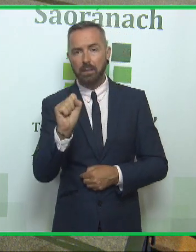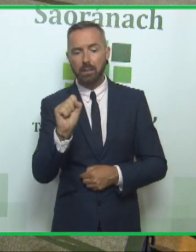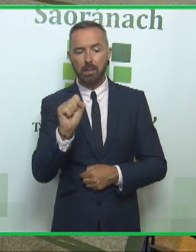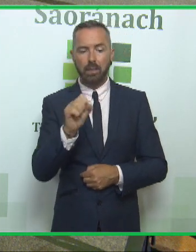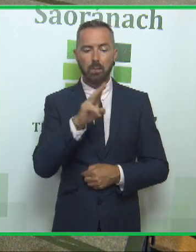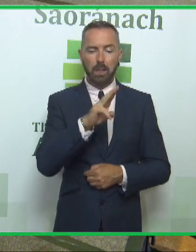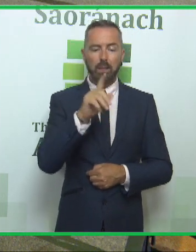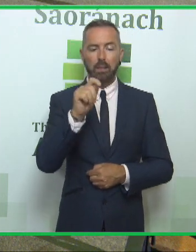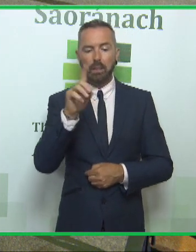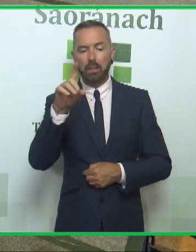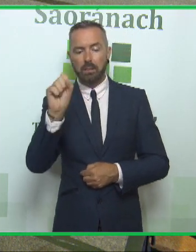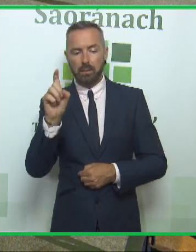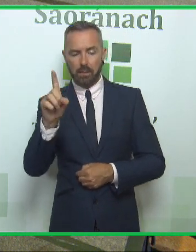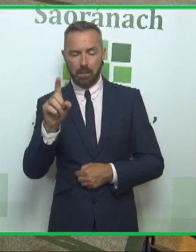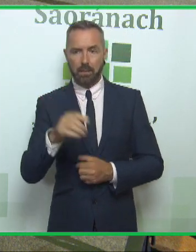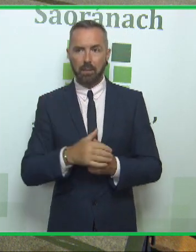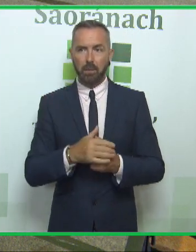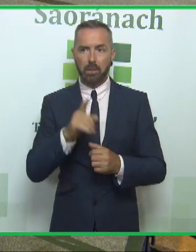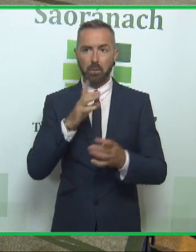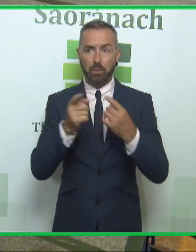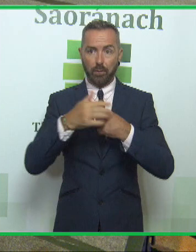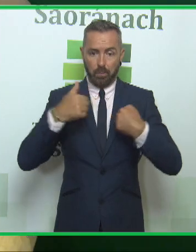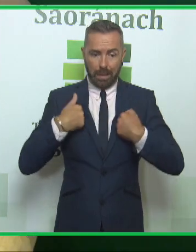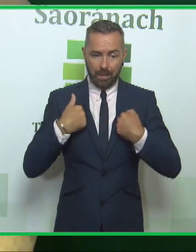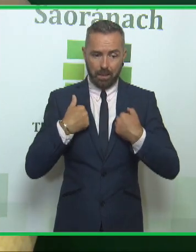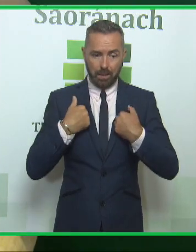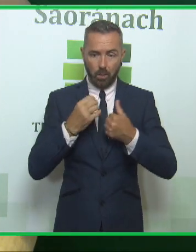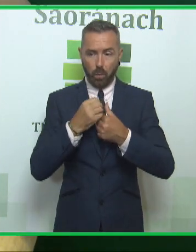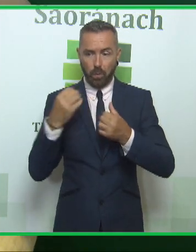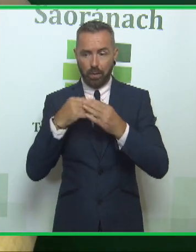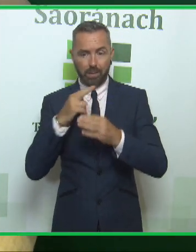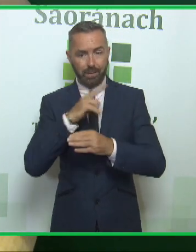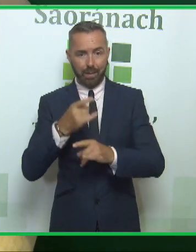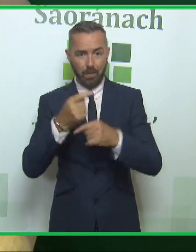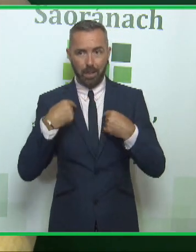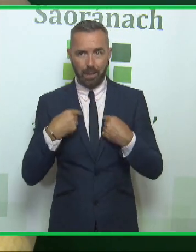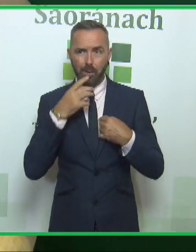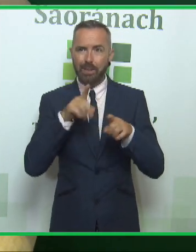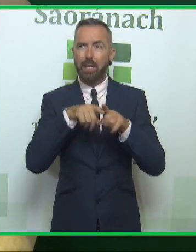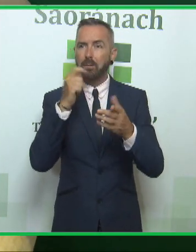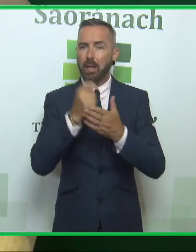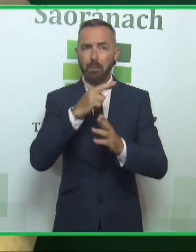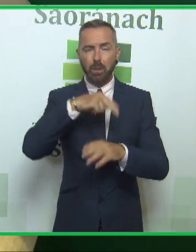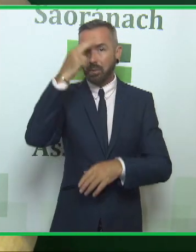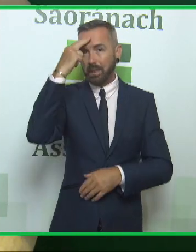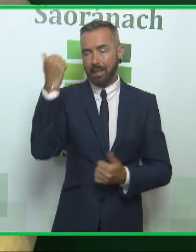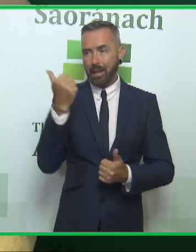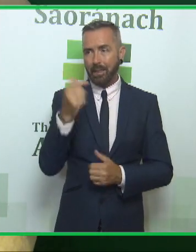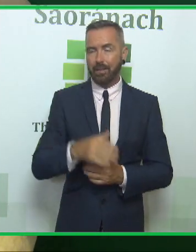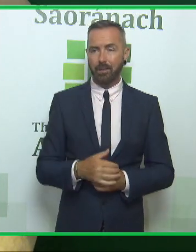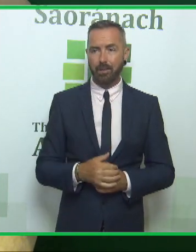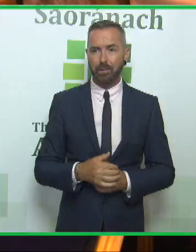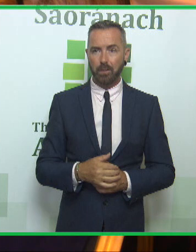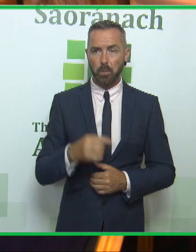something for me that nothing else was doing. But at the same time I didn't understand any of that. So there was no